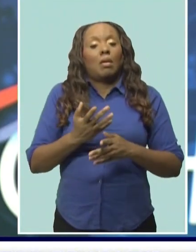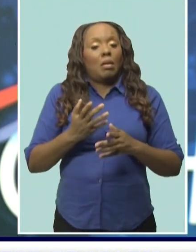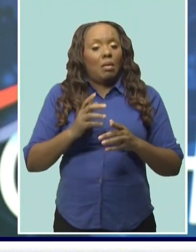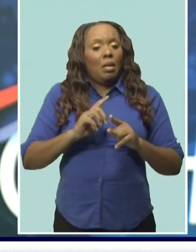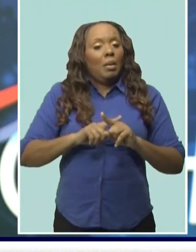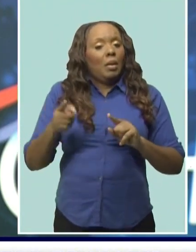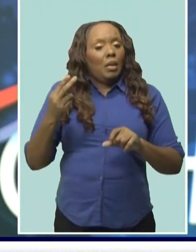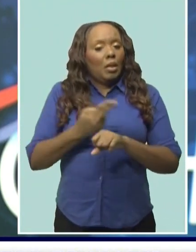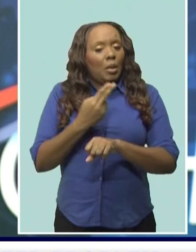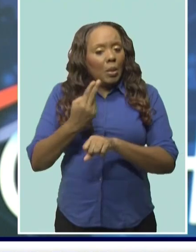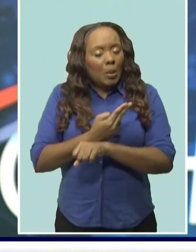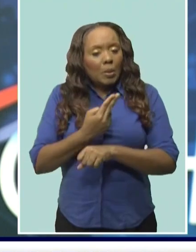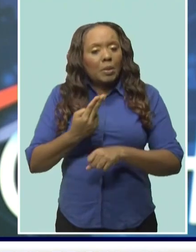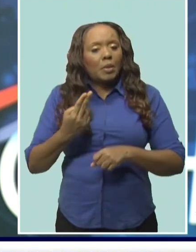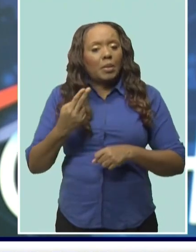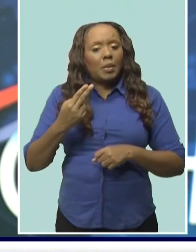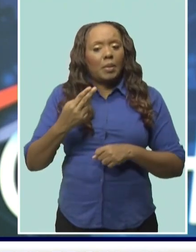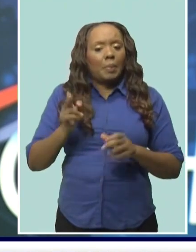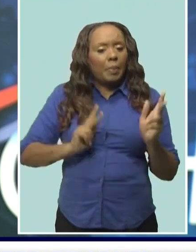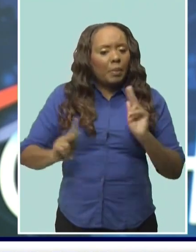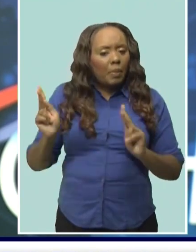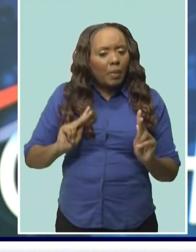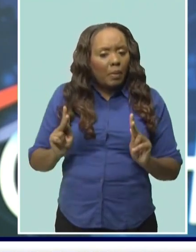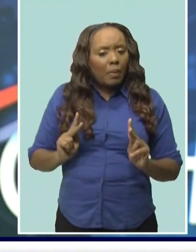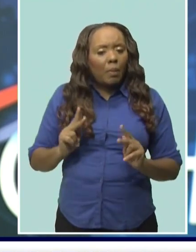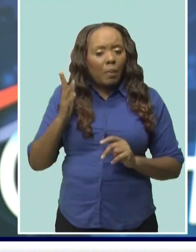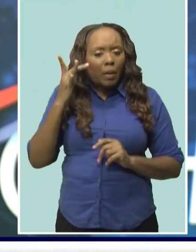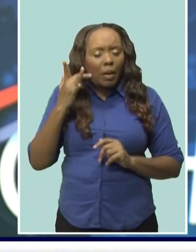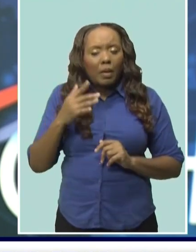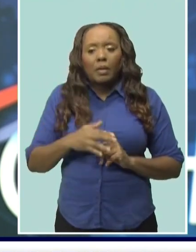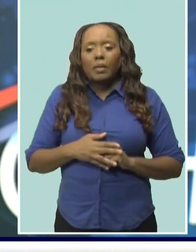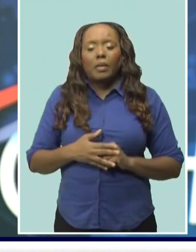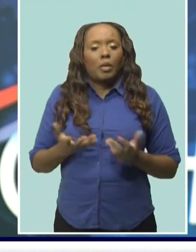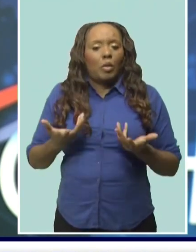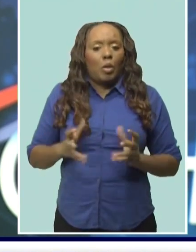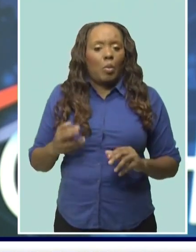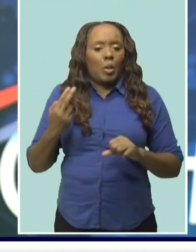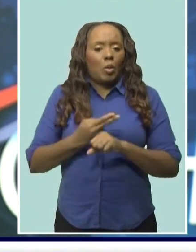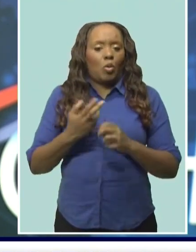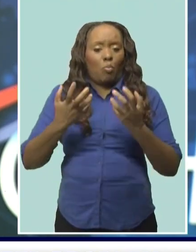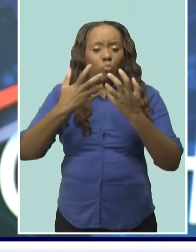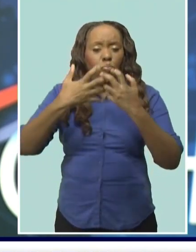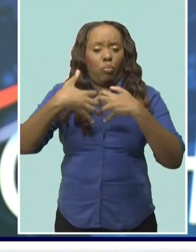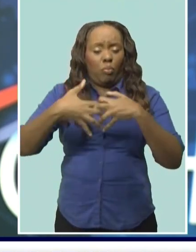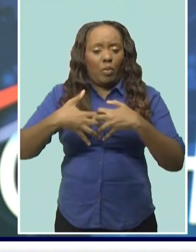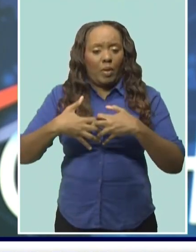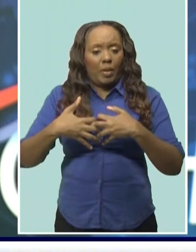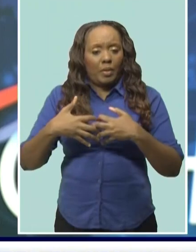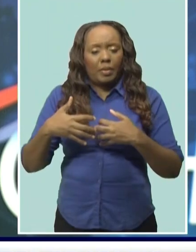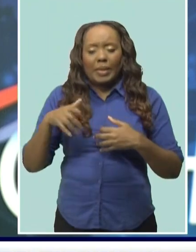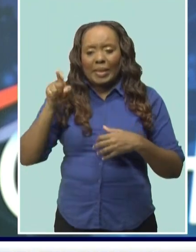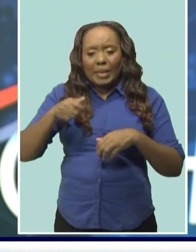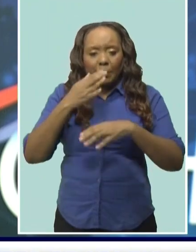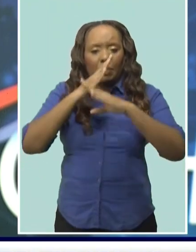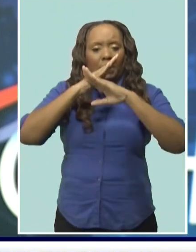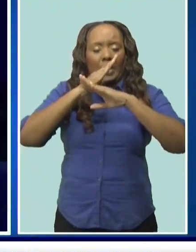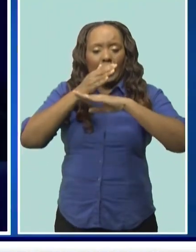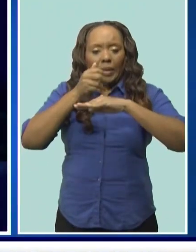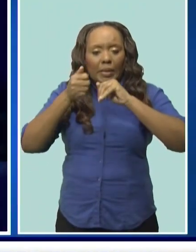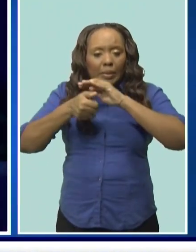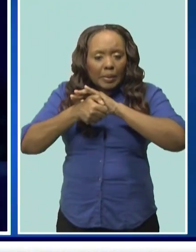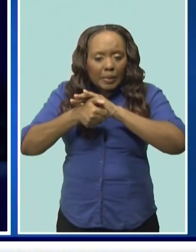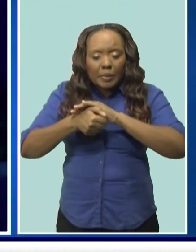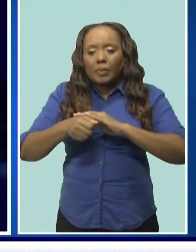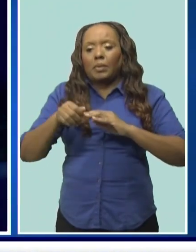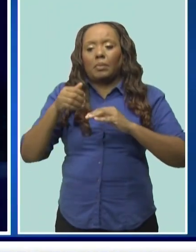labor is to not disturb the many nesting grounds of the turtles, as it is important to protect all marine life. It is